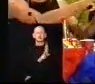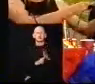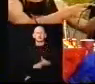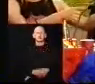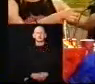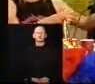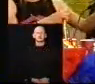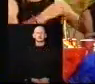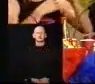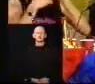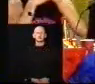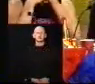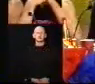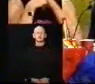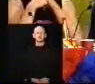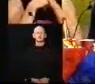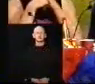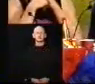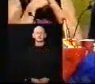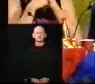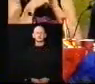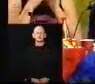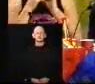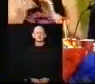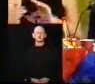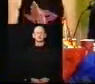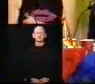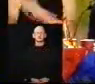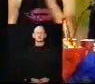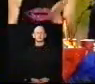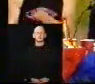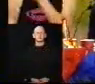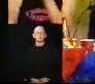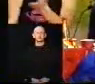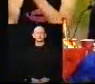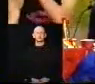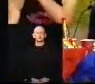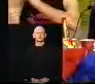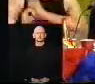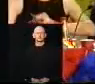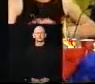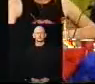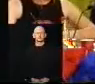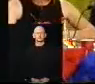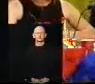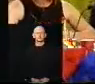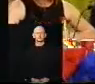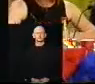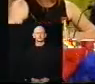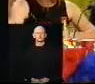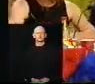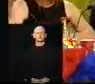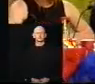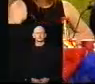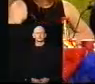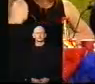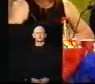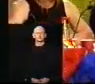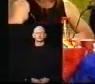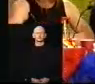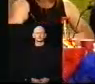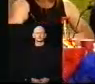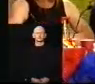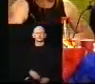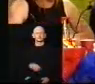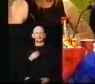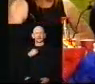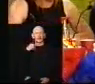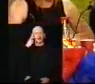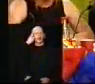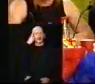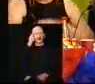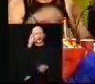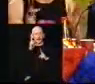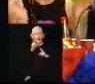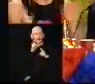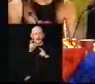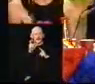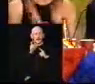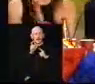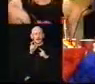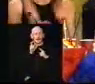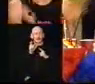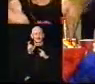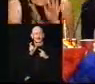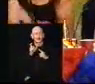Come She's going She's going hit it Okay Have you brought me up You brought me up Christy's name Bless you Well in my opinion Canberra's a dirty dirty city But